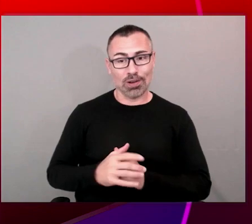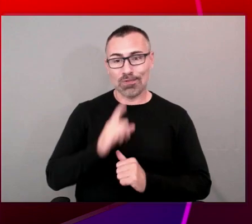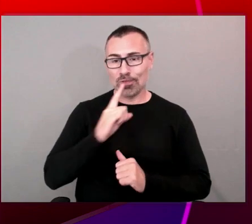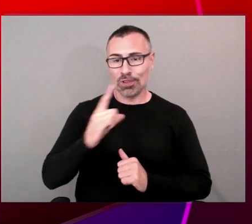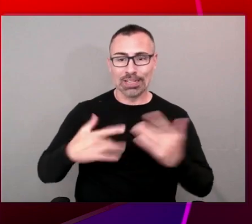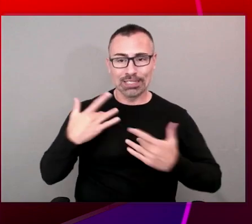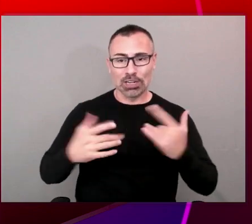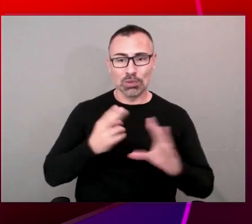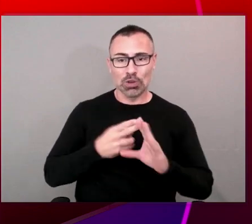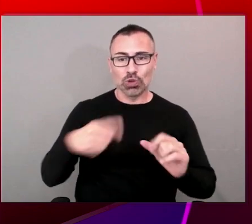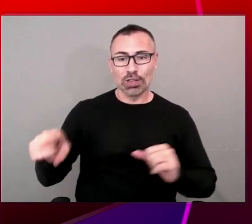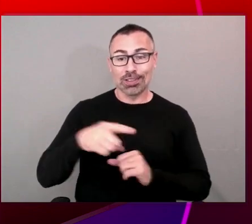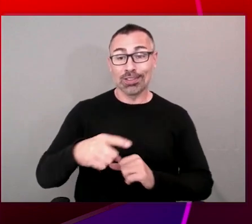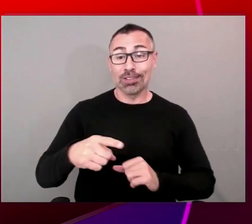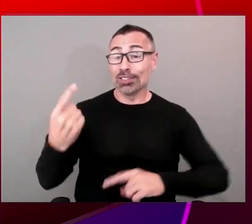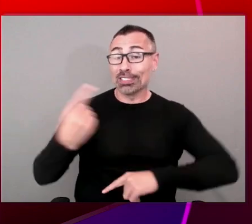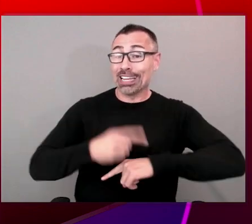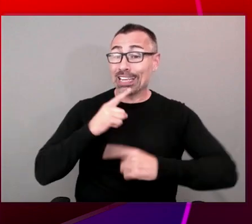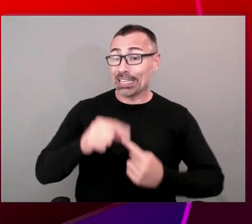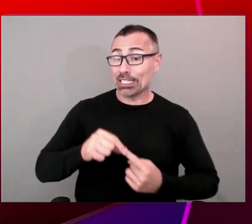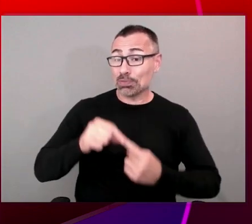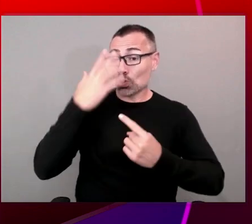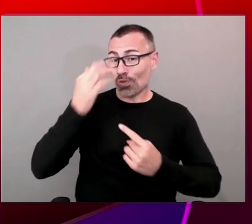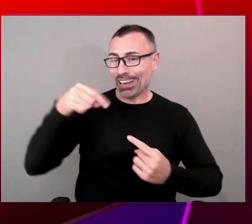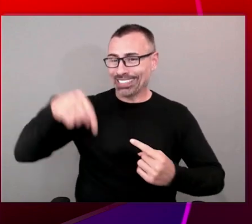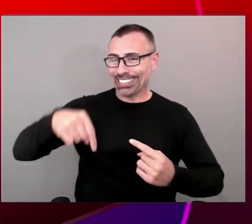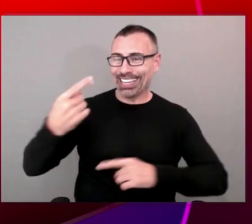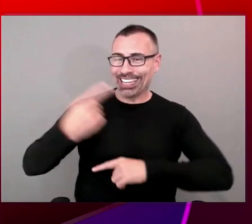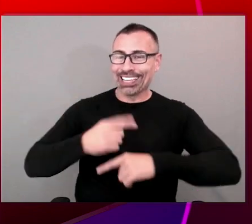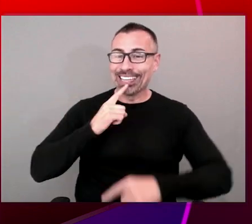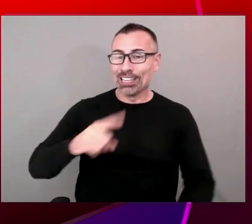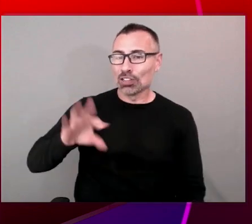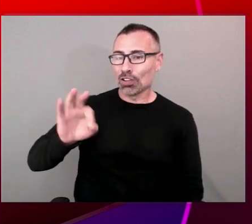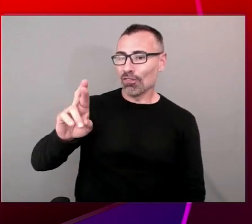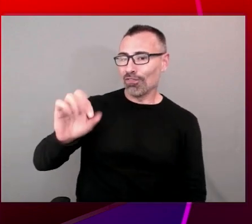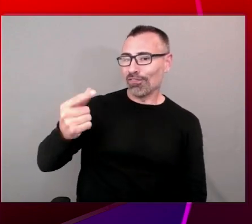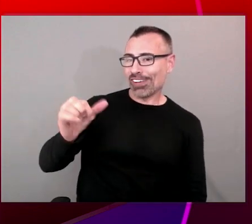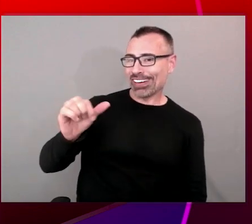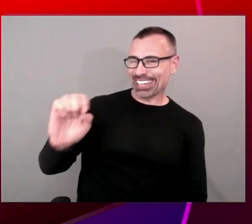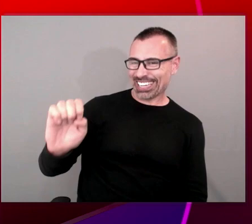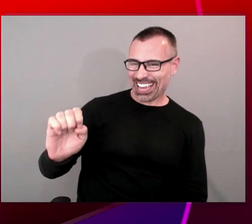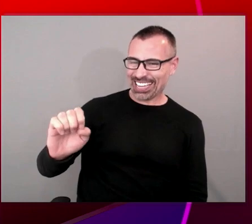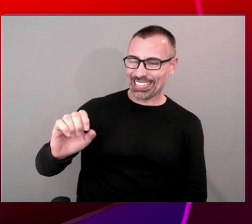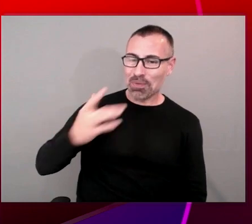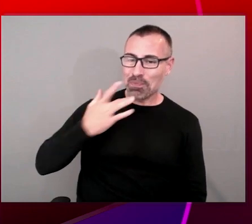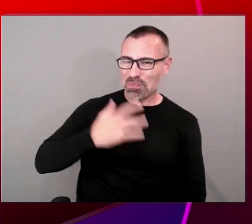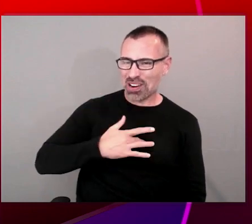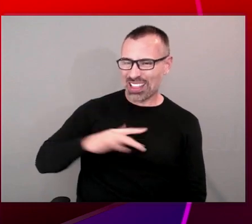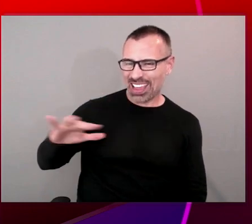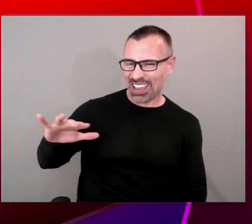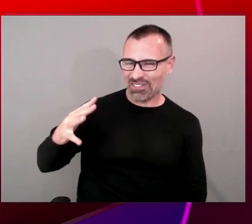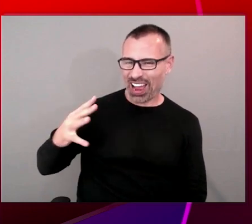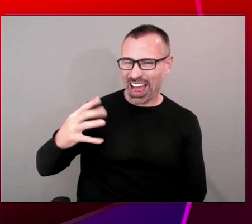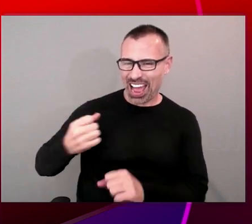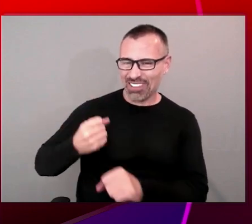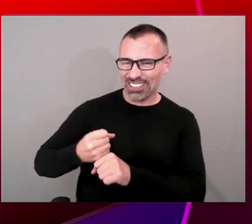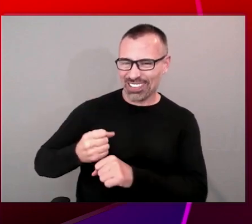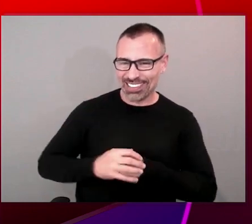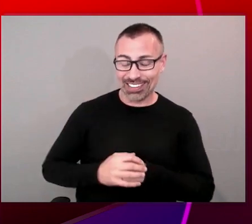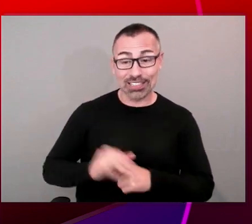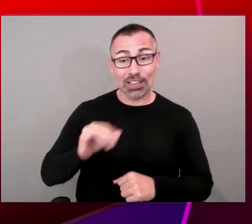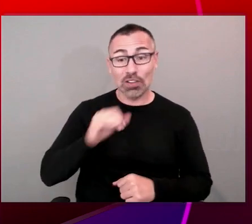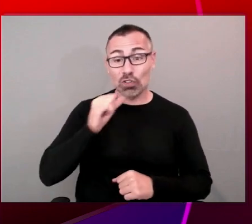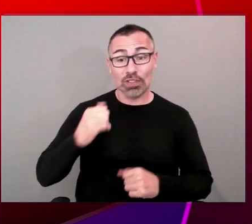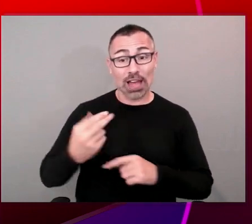day because it's Fargate's 5th birthday. If you've never used AWS Fargate, it's an amazing kind of serverless compute